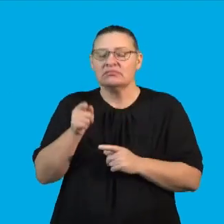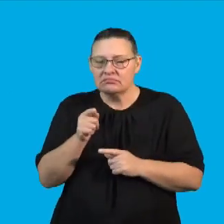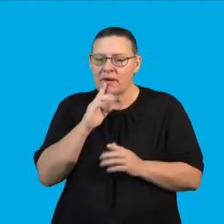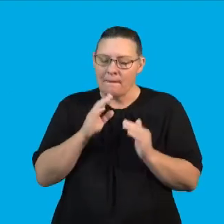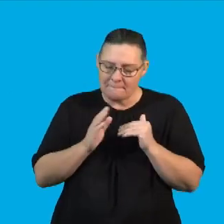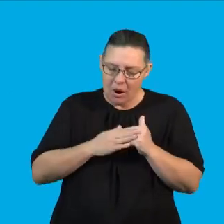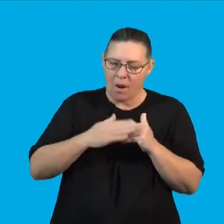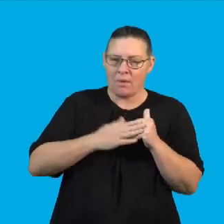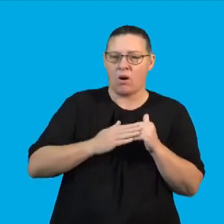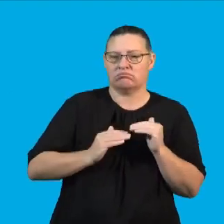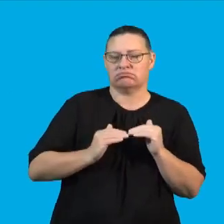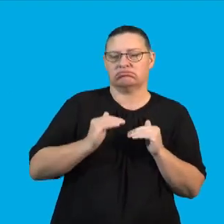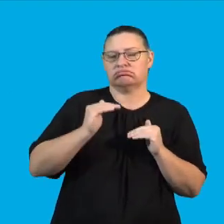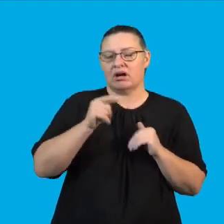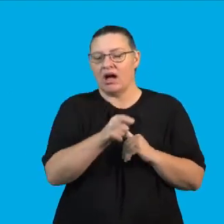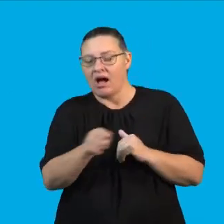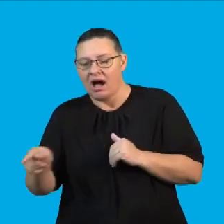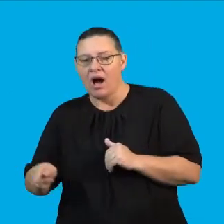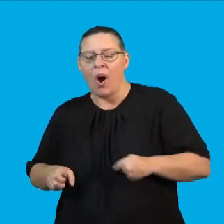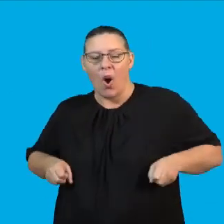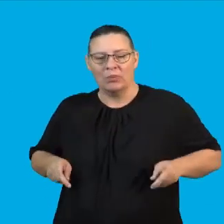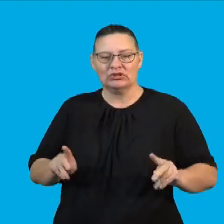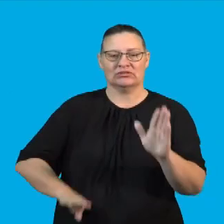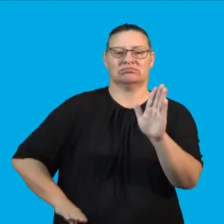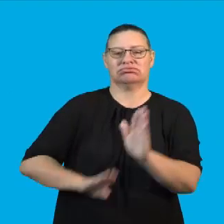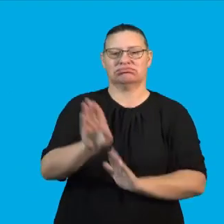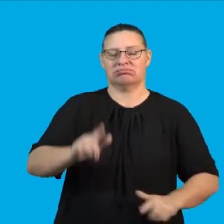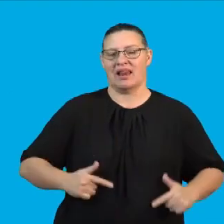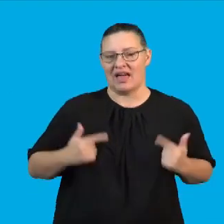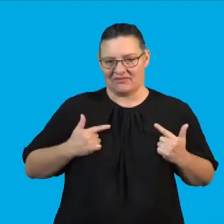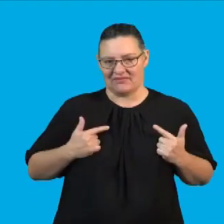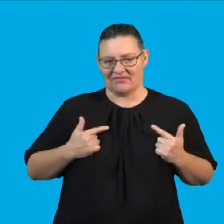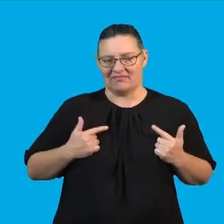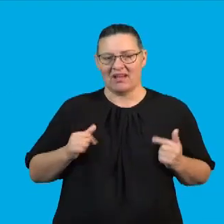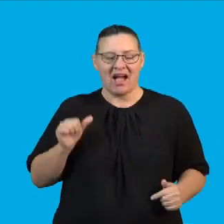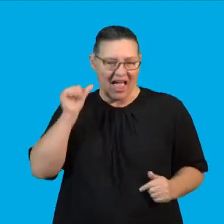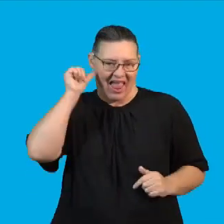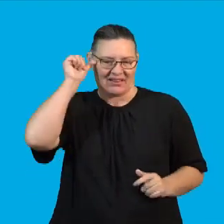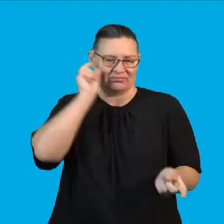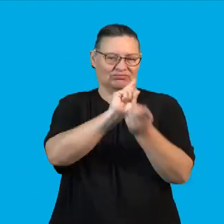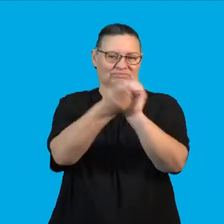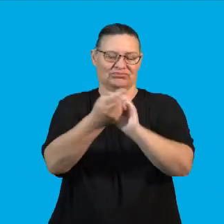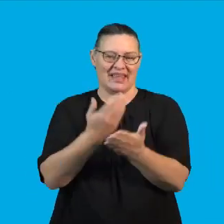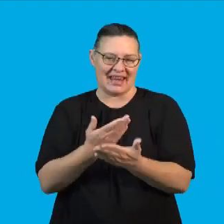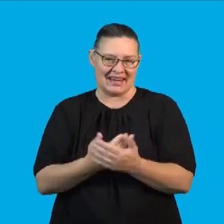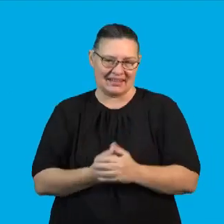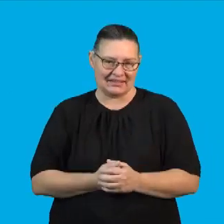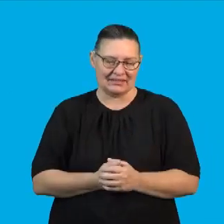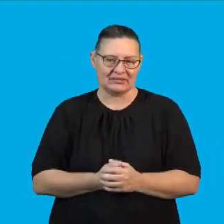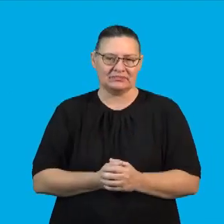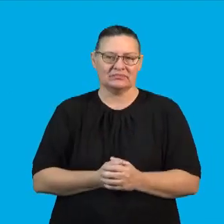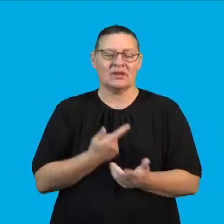will increase the chances of young surviving to adulthood,